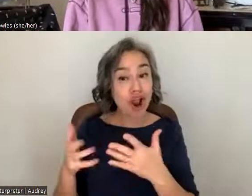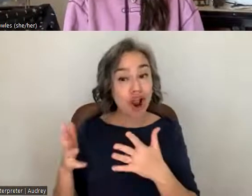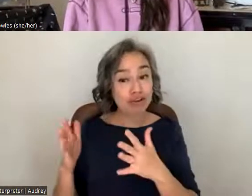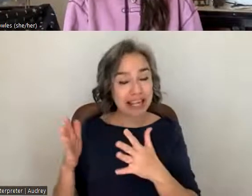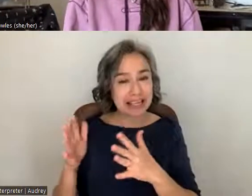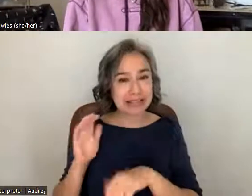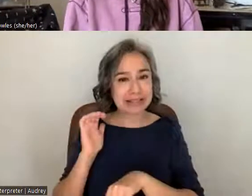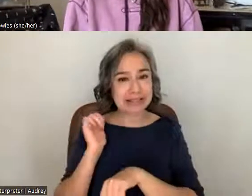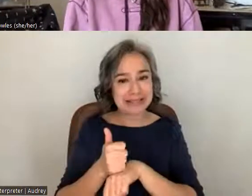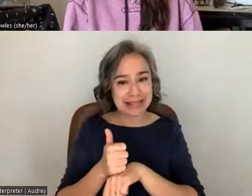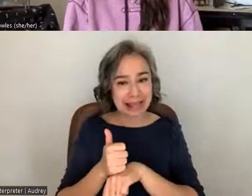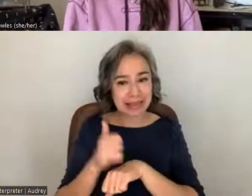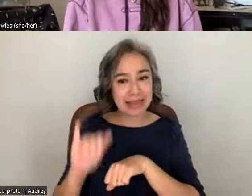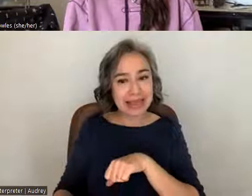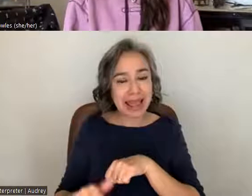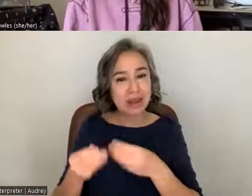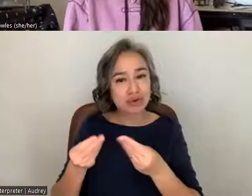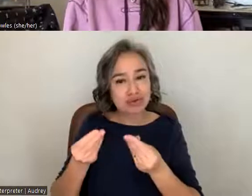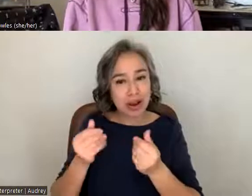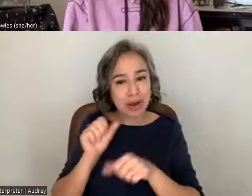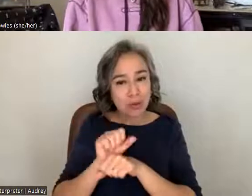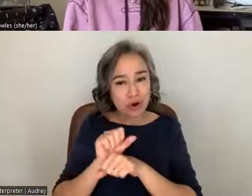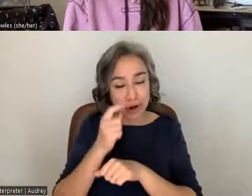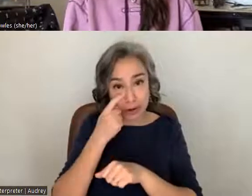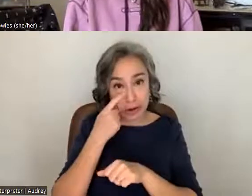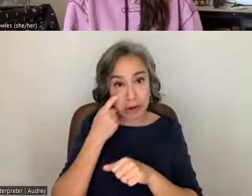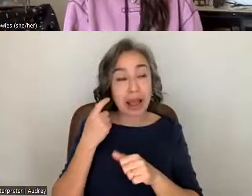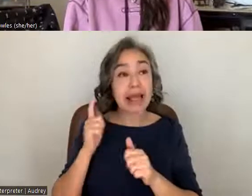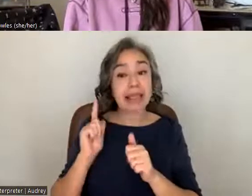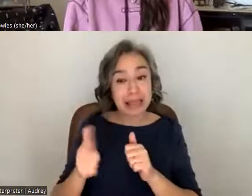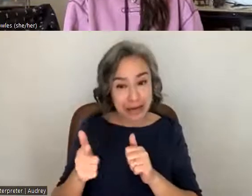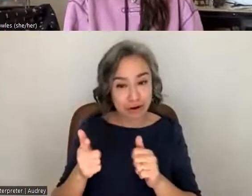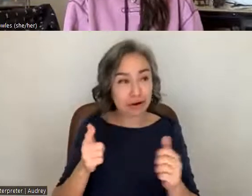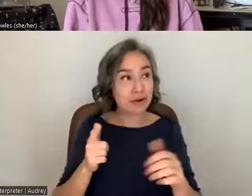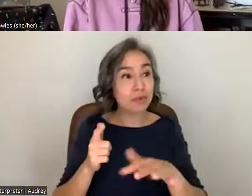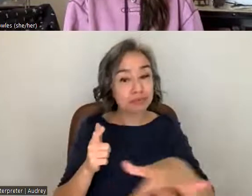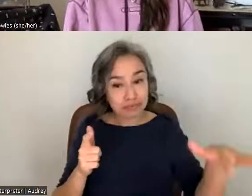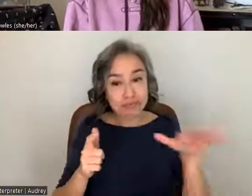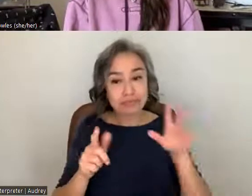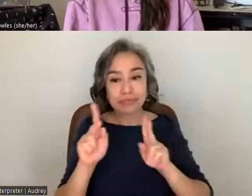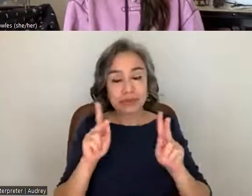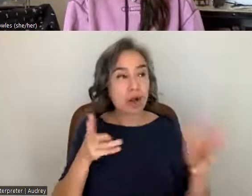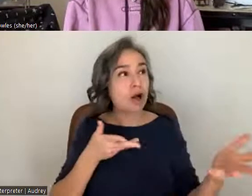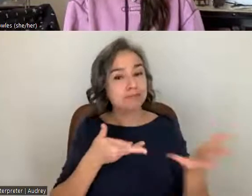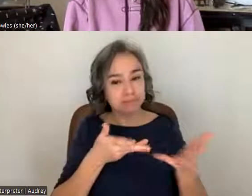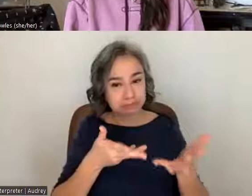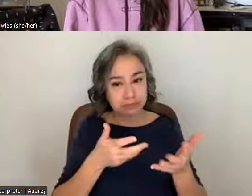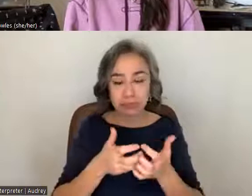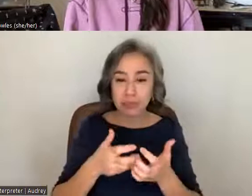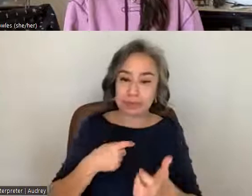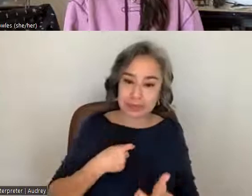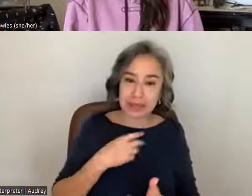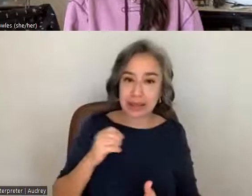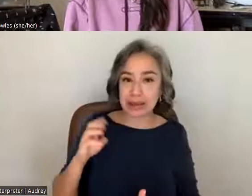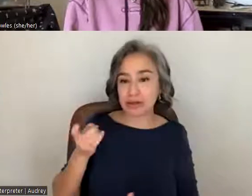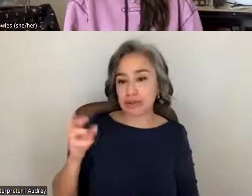for experience with people working with both Dr. Miller and myself. And it was critically important because I'm